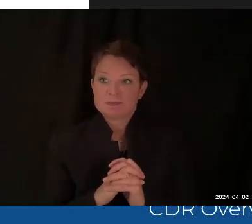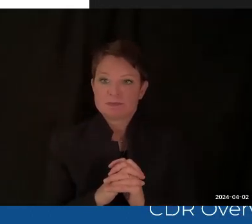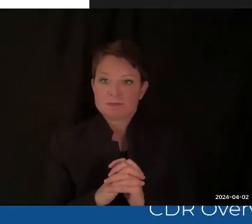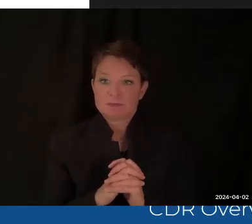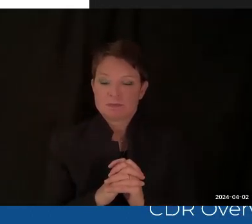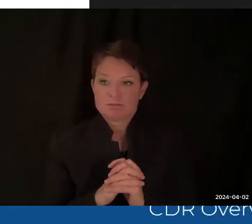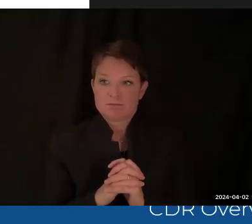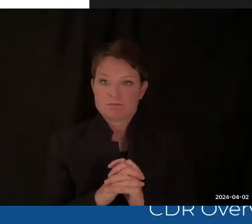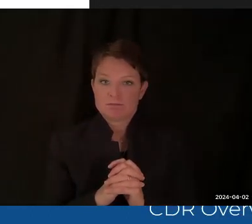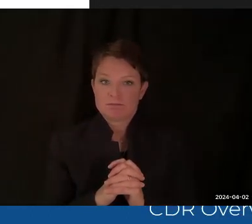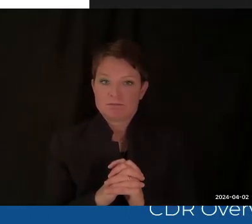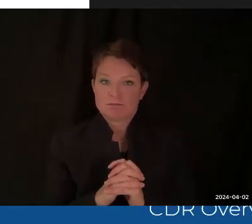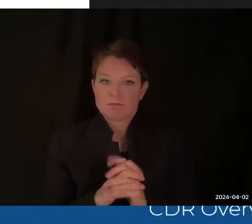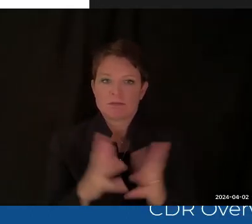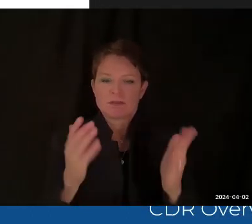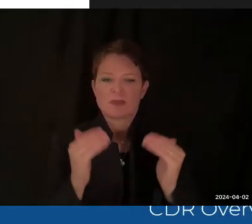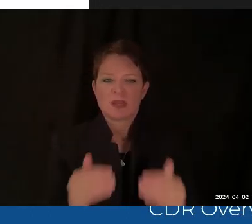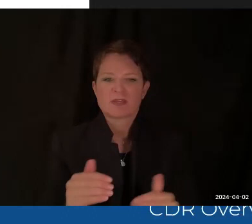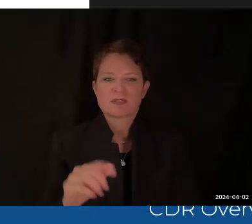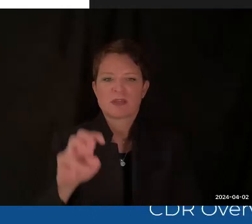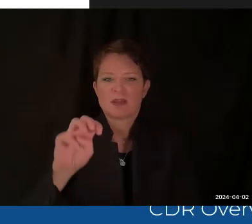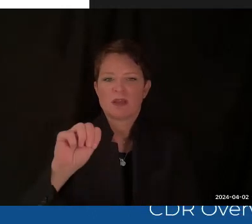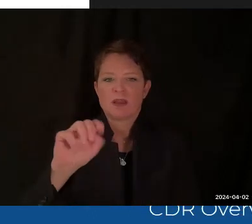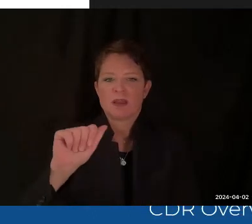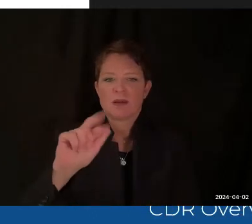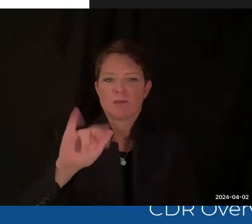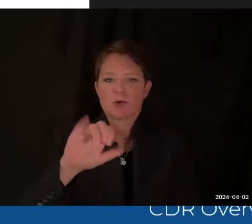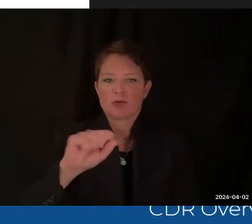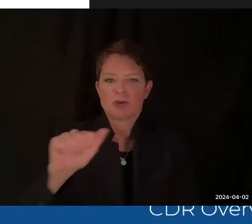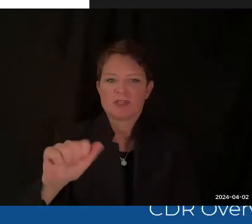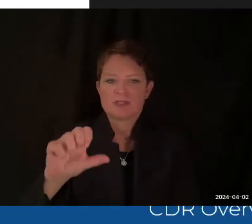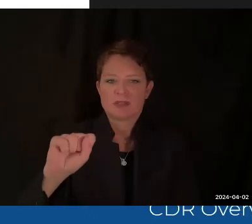We'll go with Marisa Shaban.